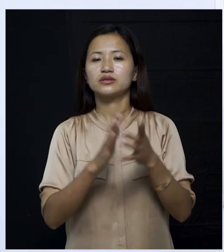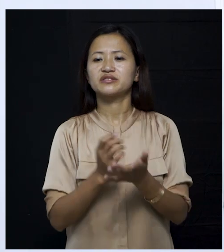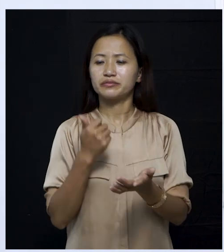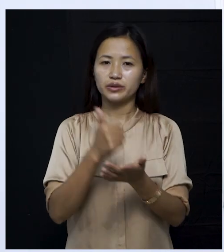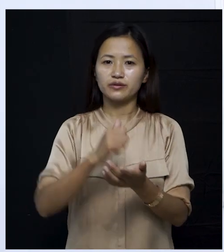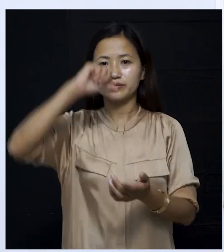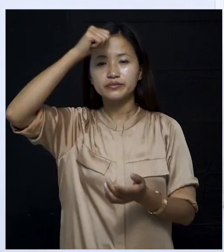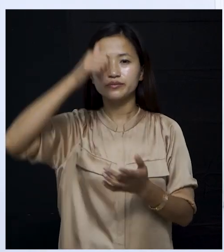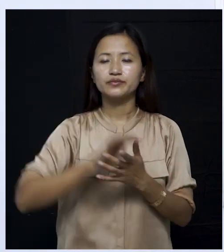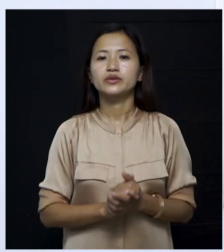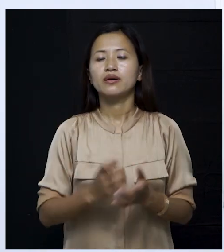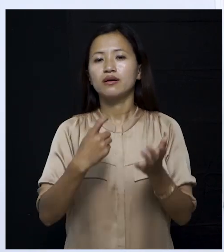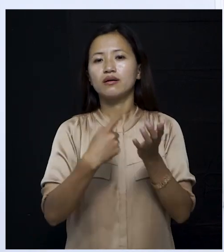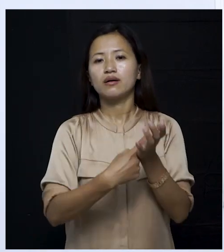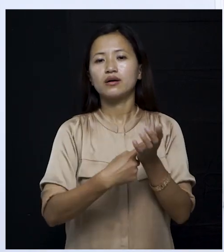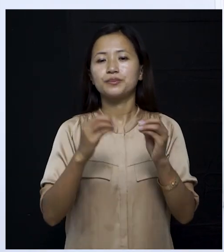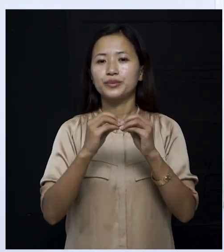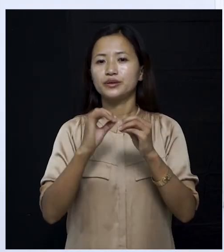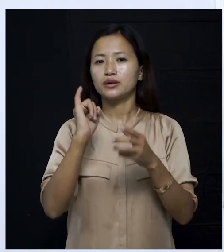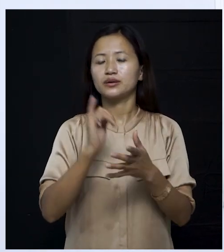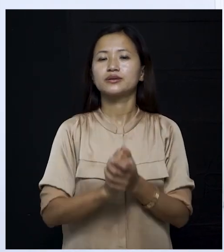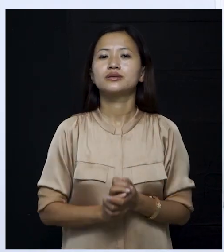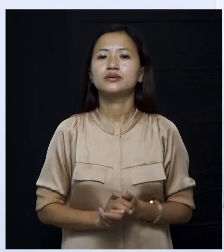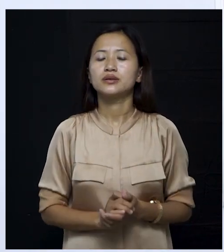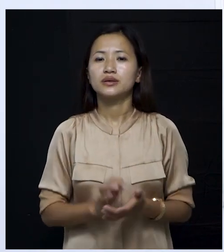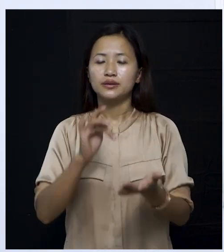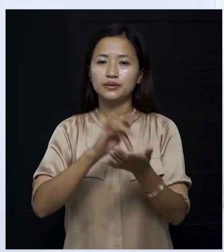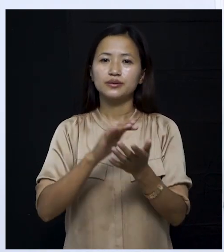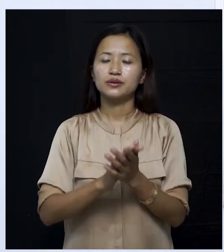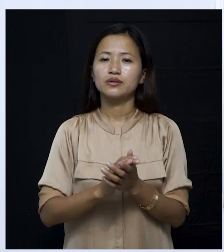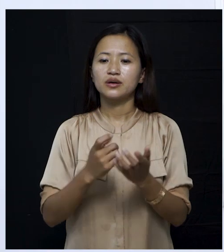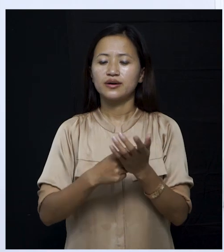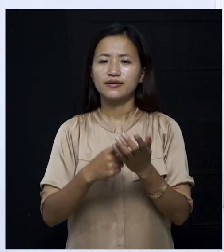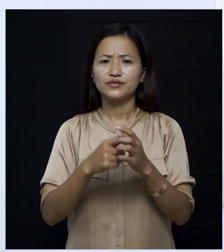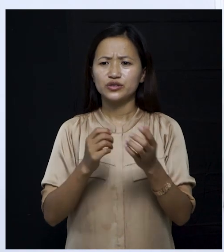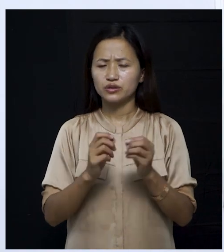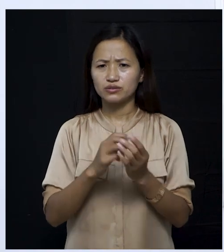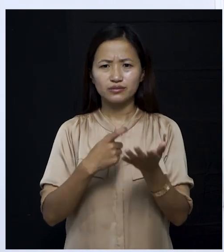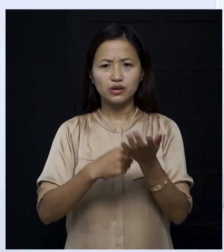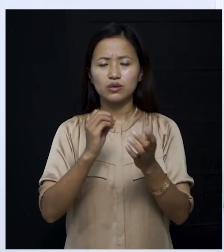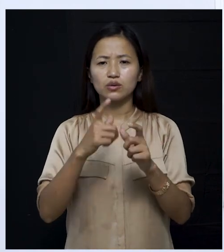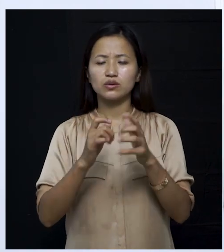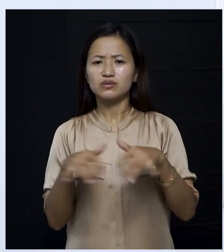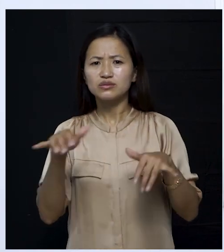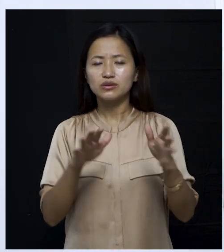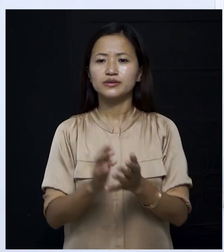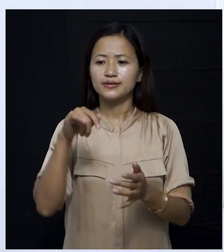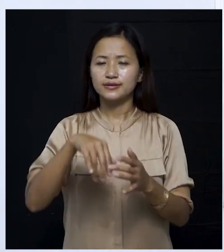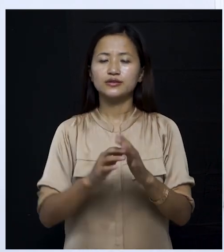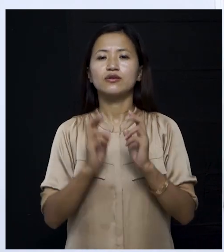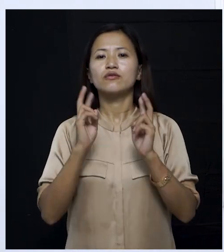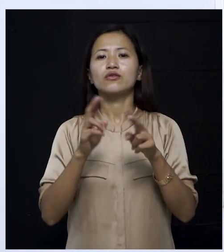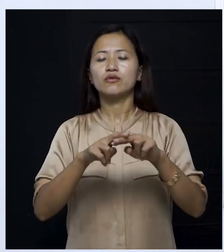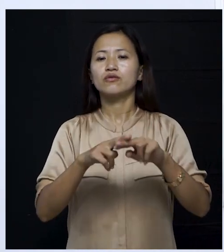Now this RBI, Reserve Bank of India, it plays a crucial role in the formal institution. Okay,